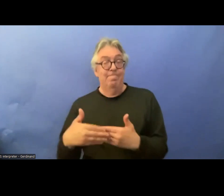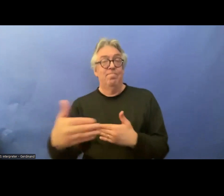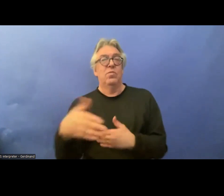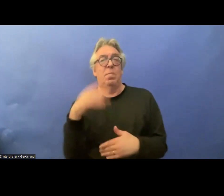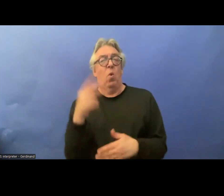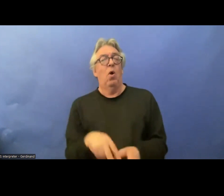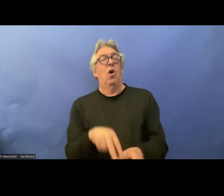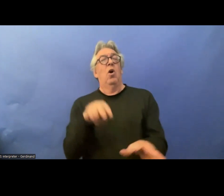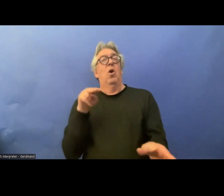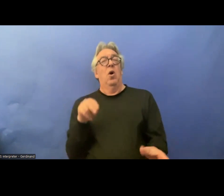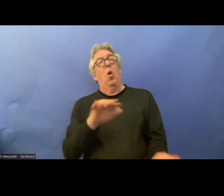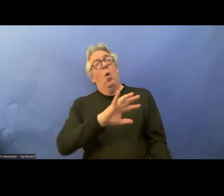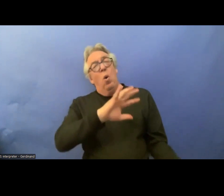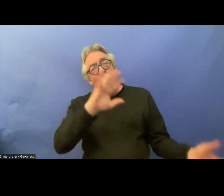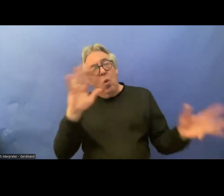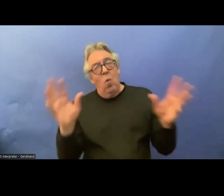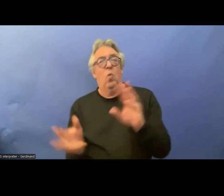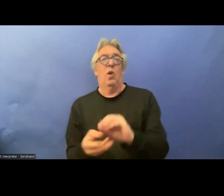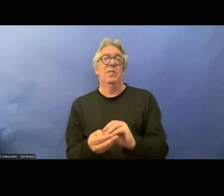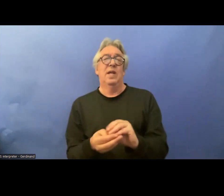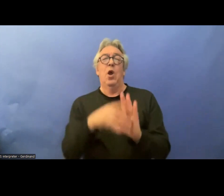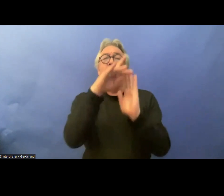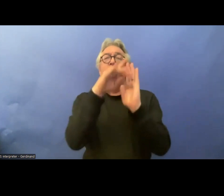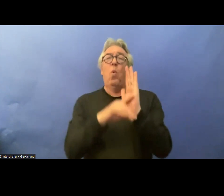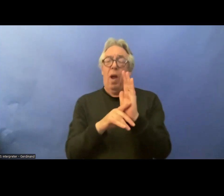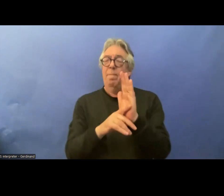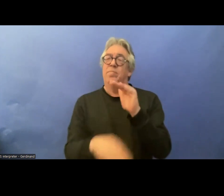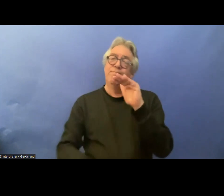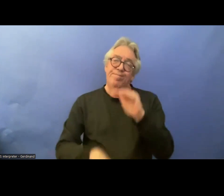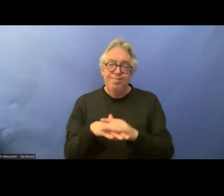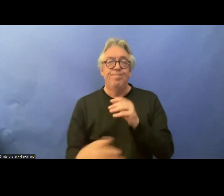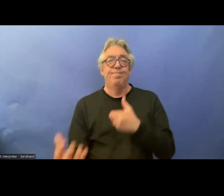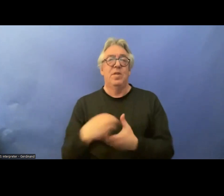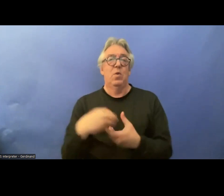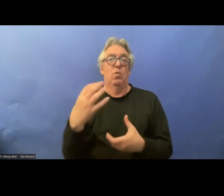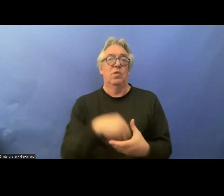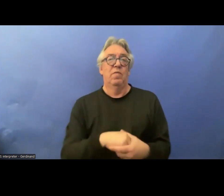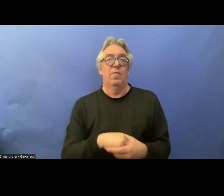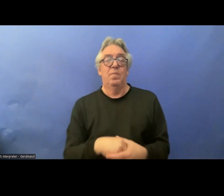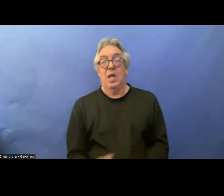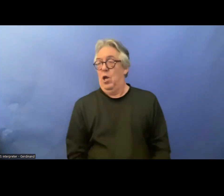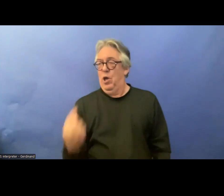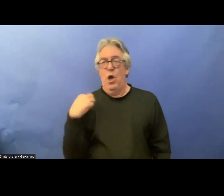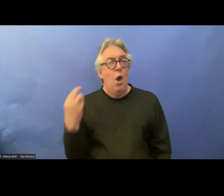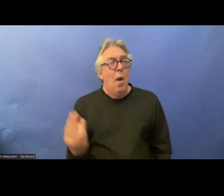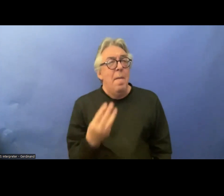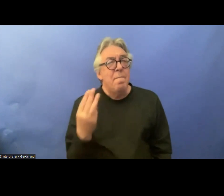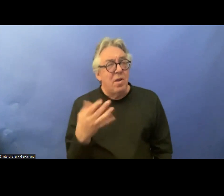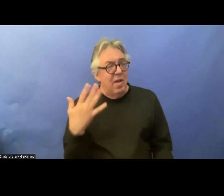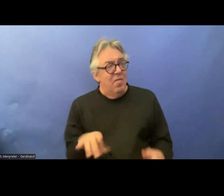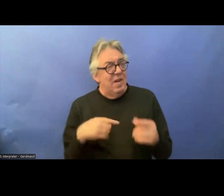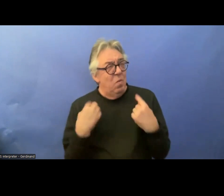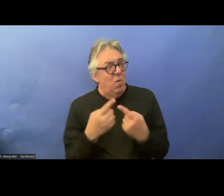to quality and inclusive programming. And we talked about that in the morning session on the coordination of cross-cutting